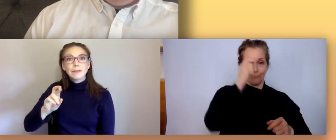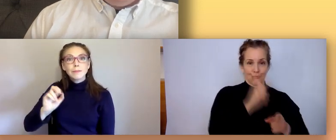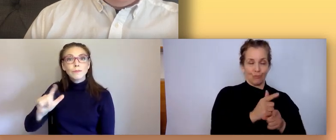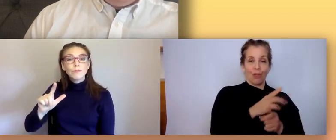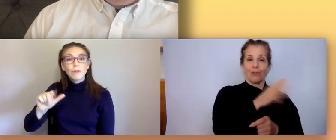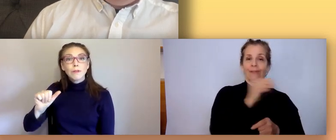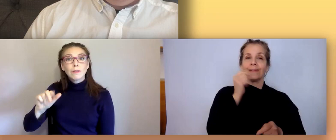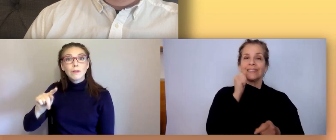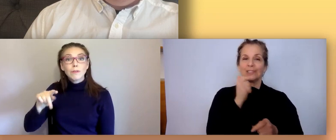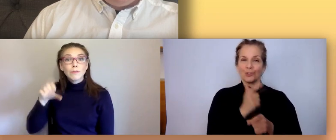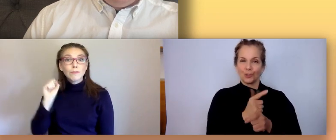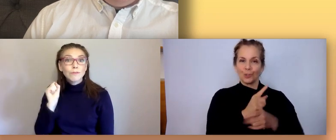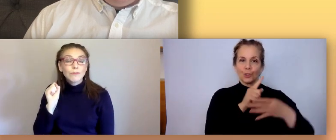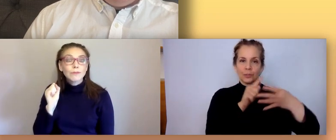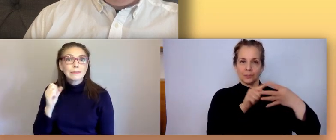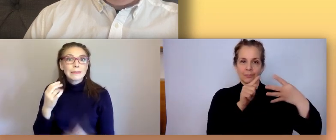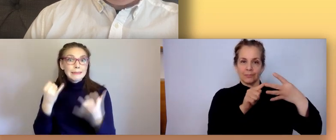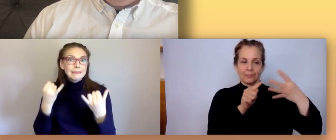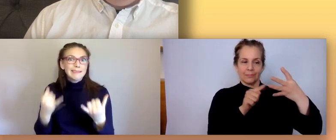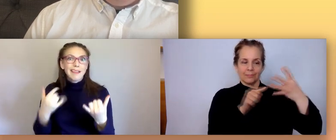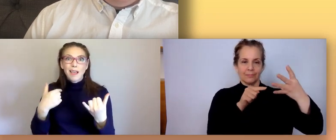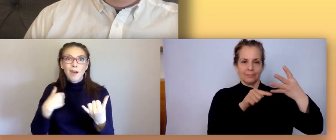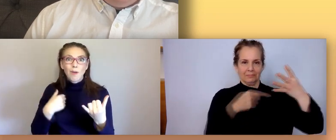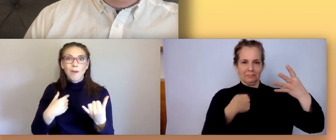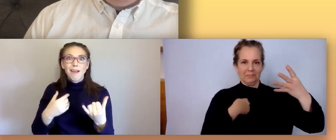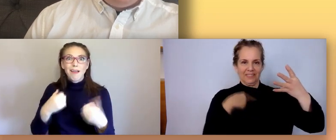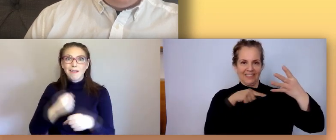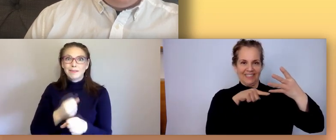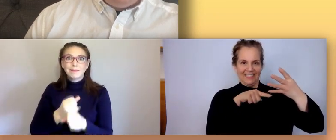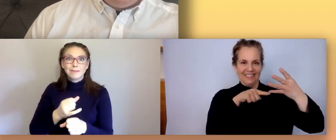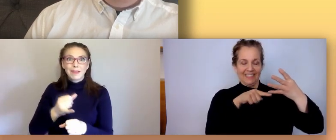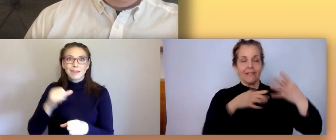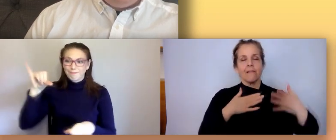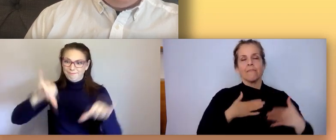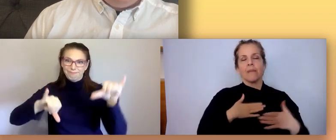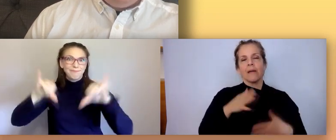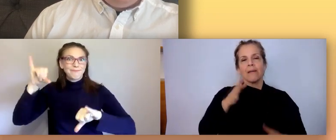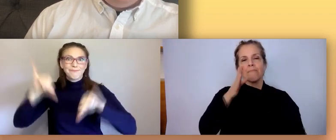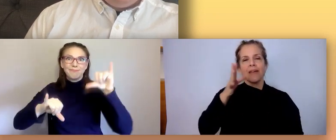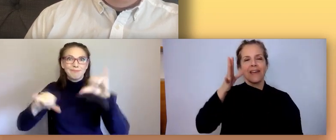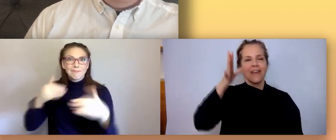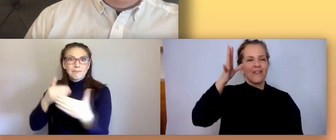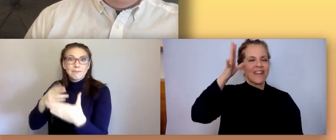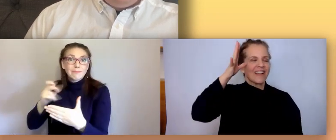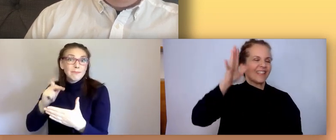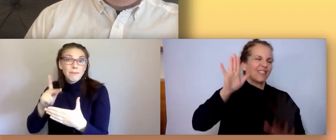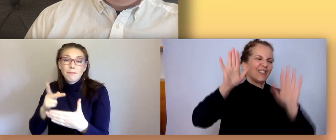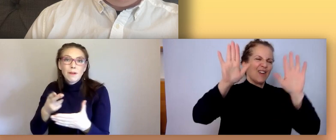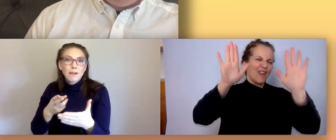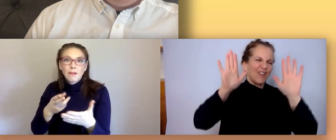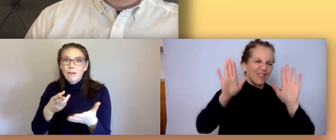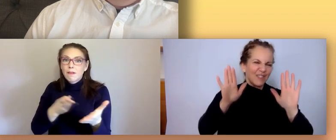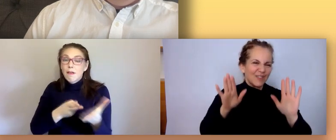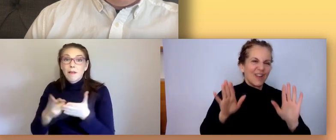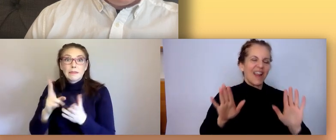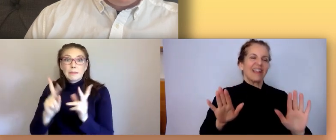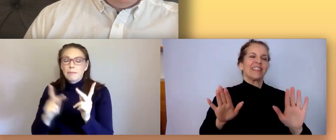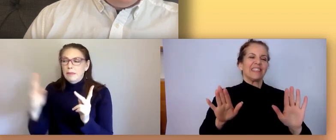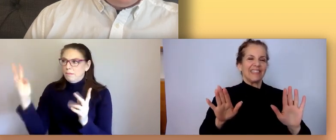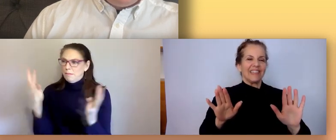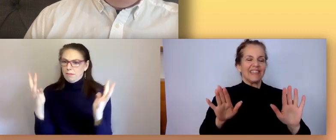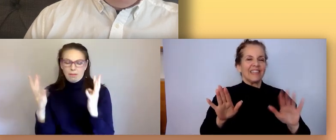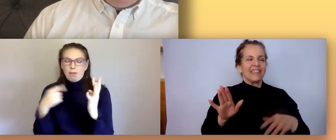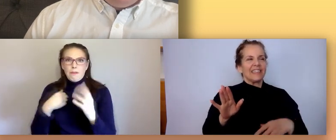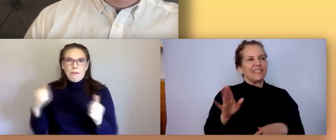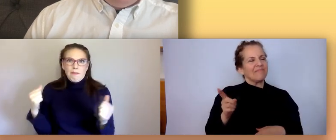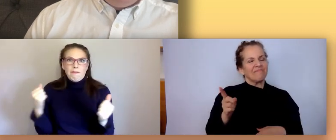and sisters, and now I make youngest of drinks four. at a place near My the park. Honestly, parents people are freak me great, out.